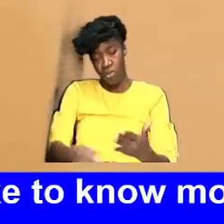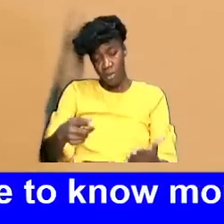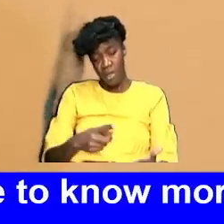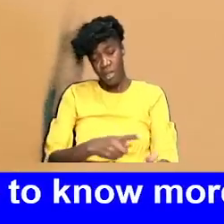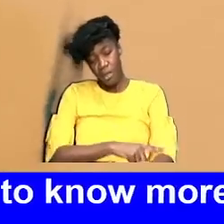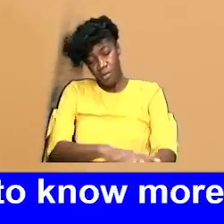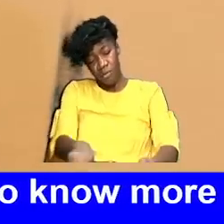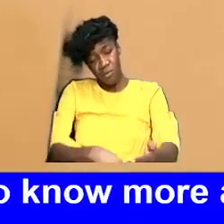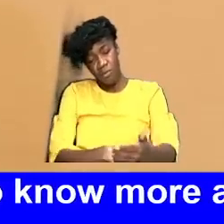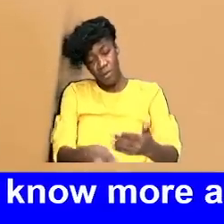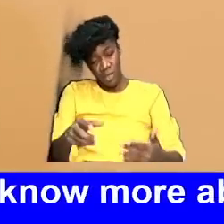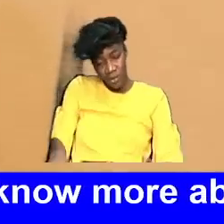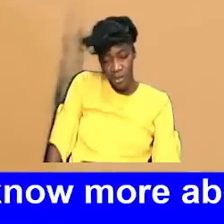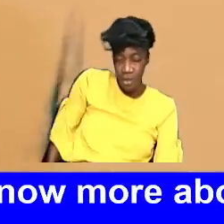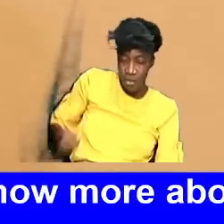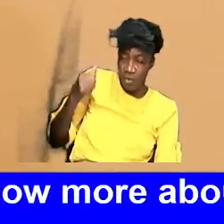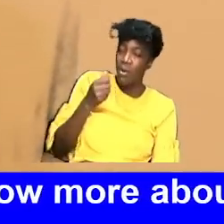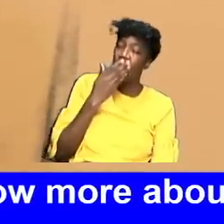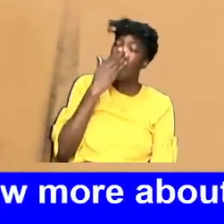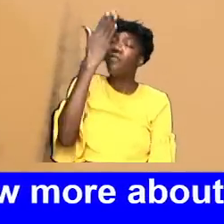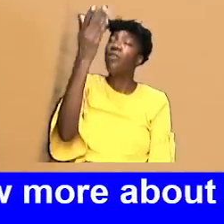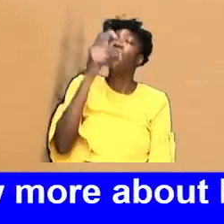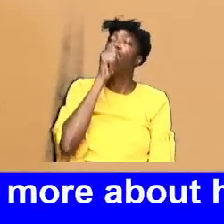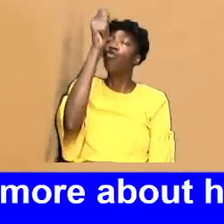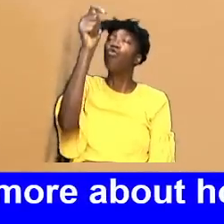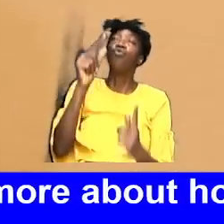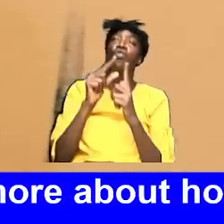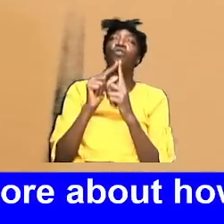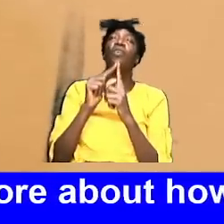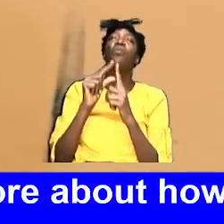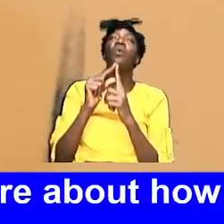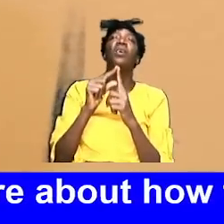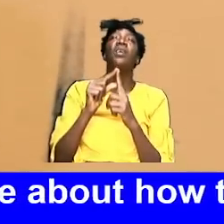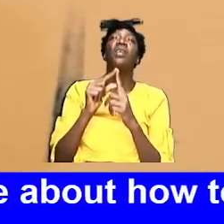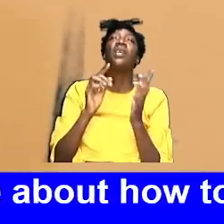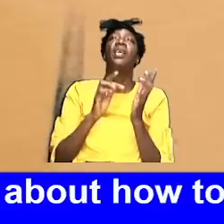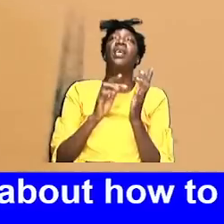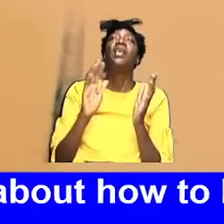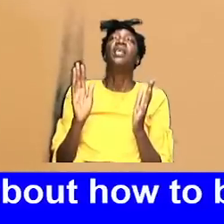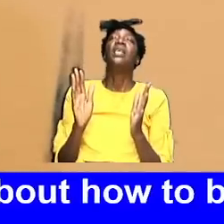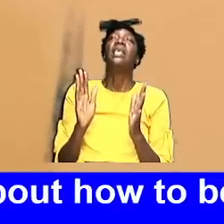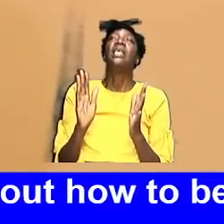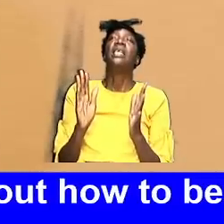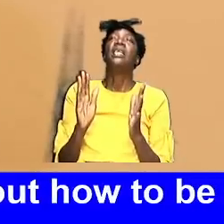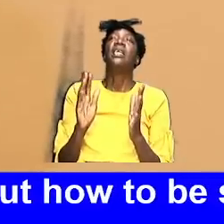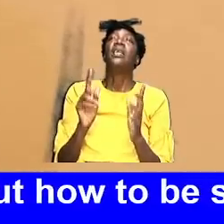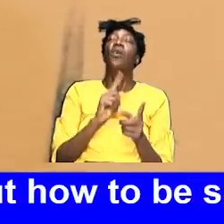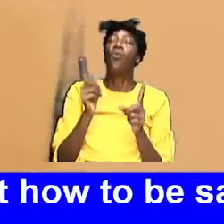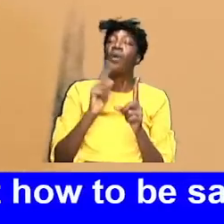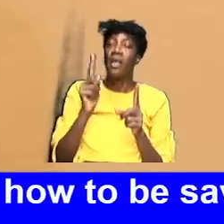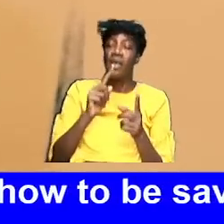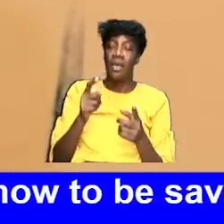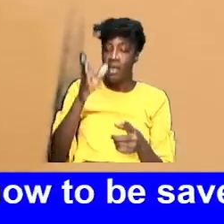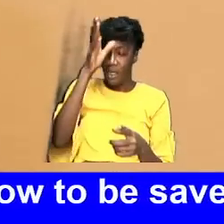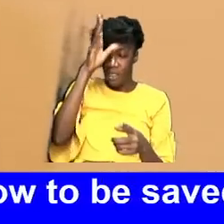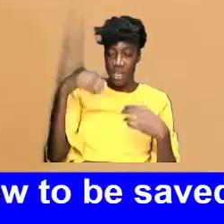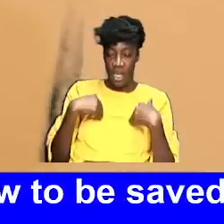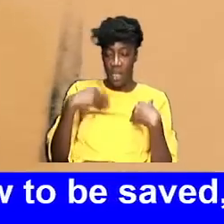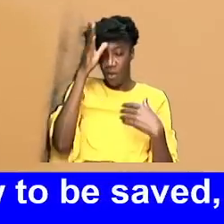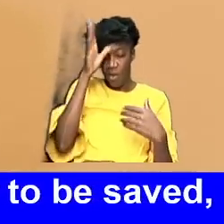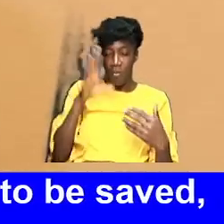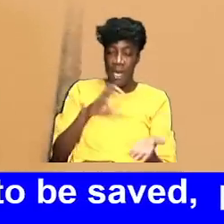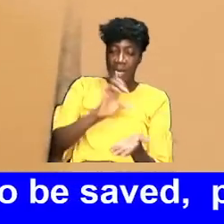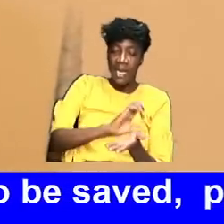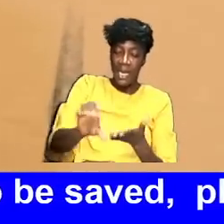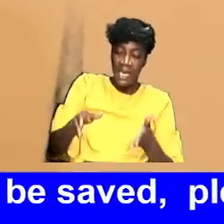sword. We thank you, Lord, for the truth of your word. Hallelujah, Jesus. You say, where we touch shall a young man cleanse his ways by